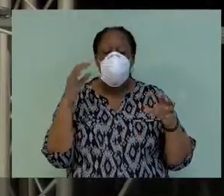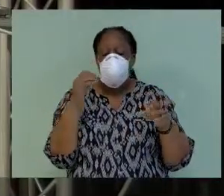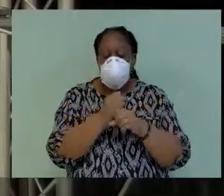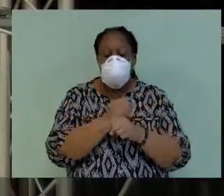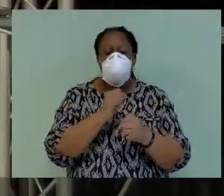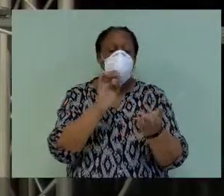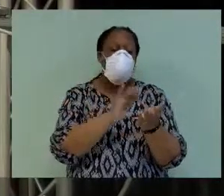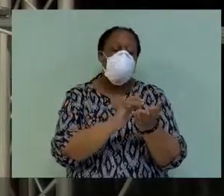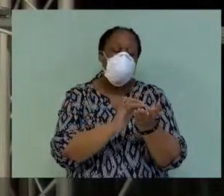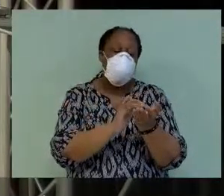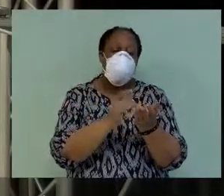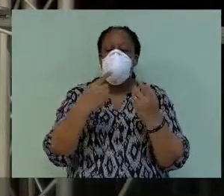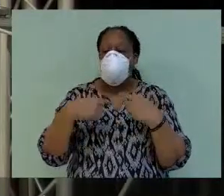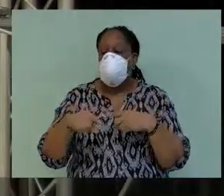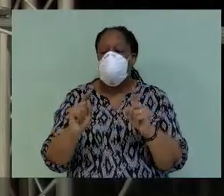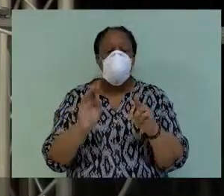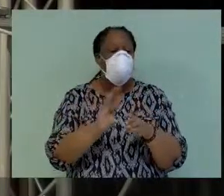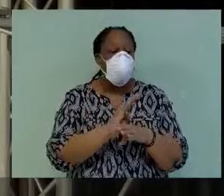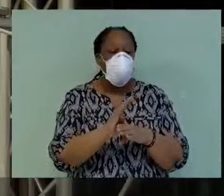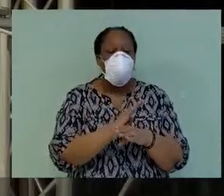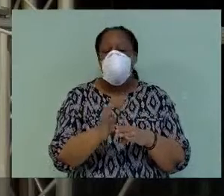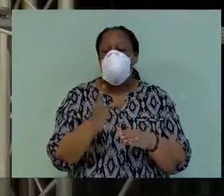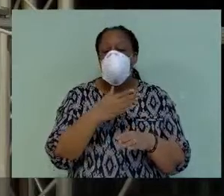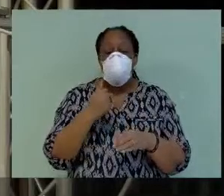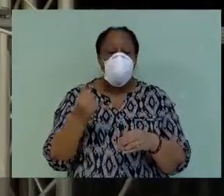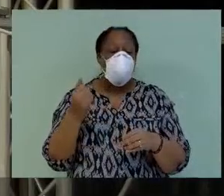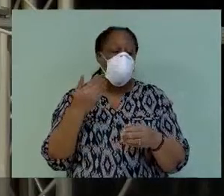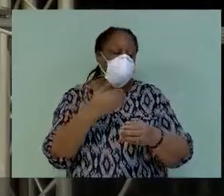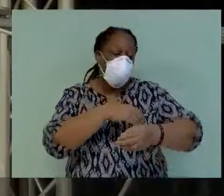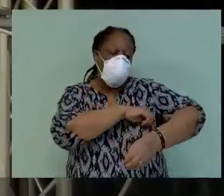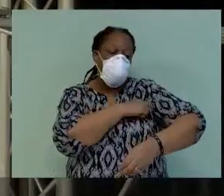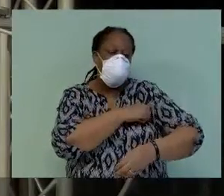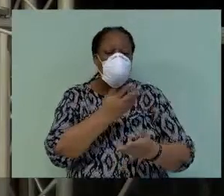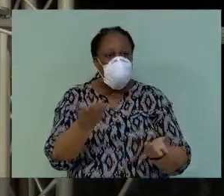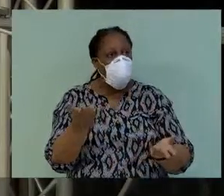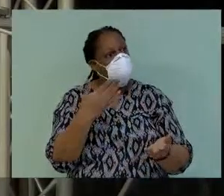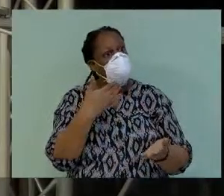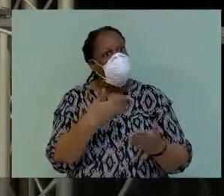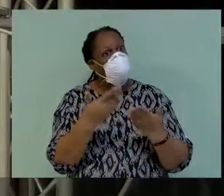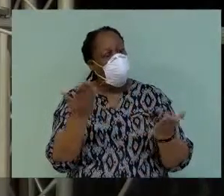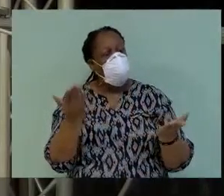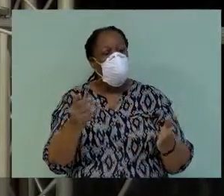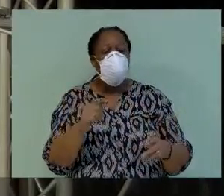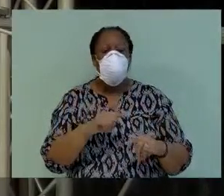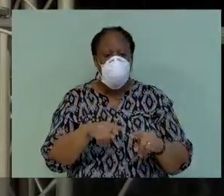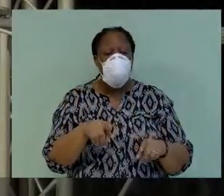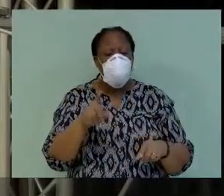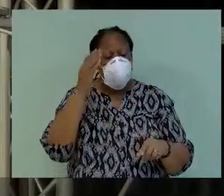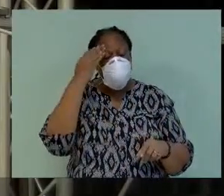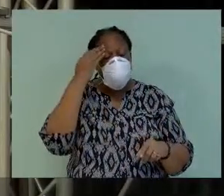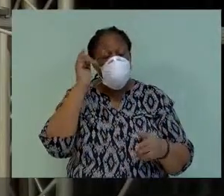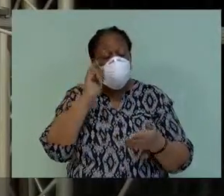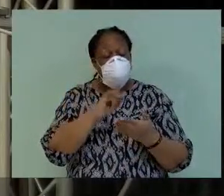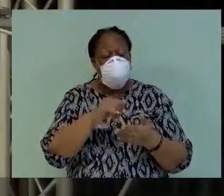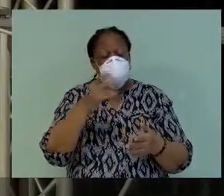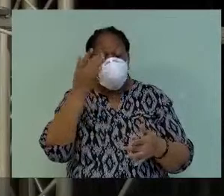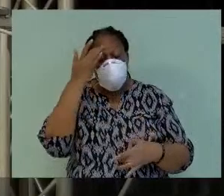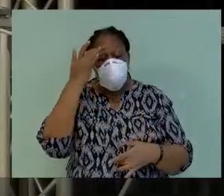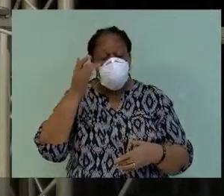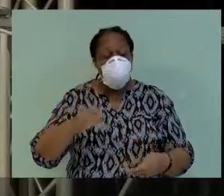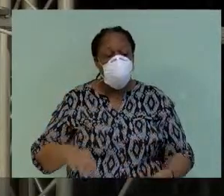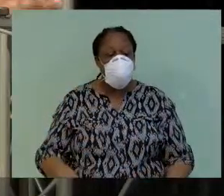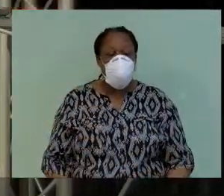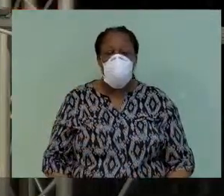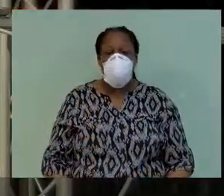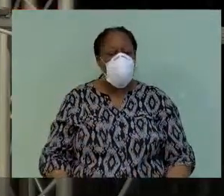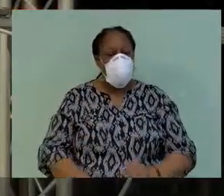paracetamol, and they go to the business place and their temperature might be normal. we also know too that one just doesn't have a